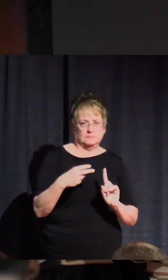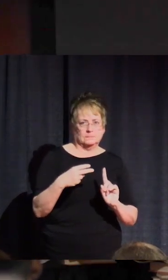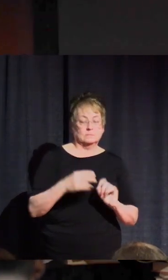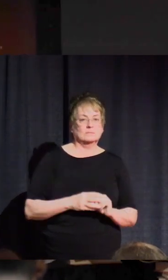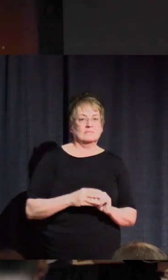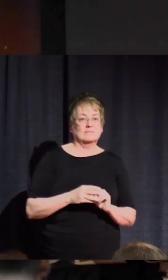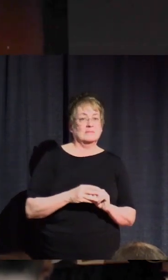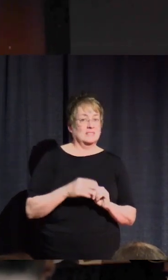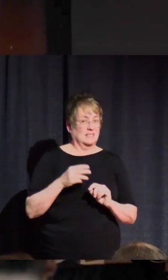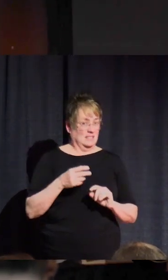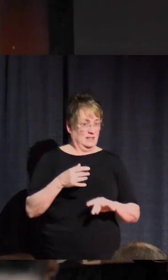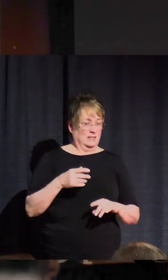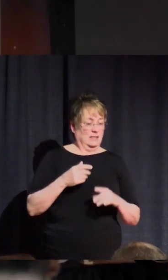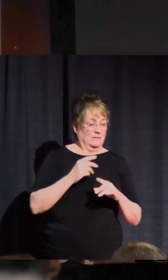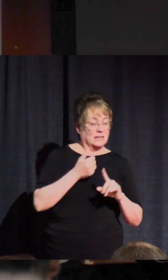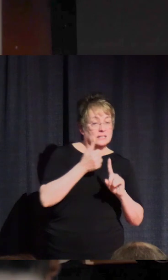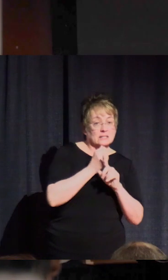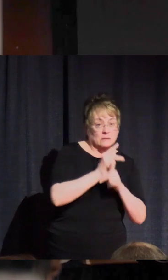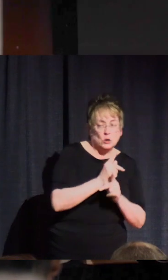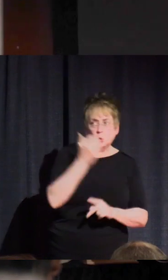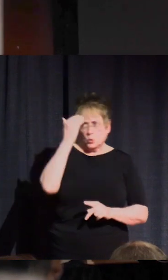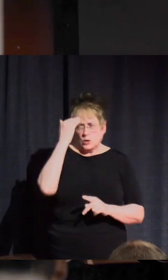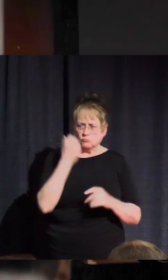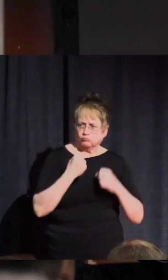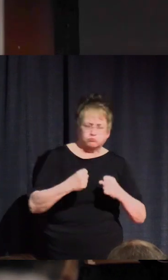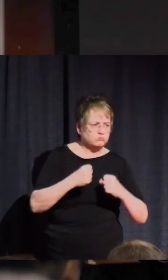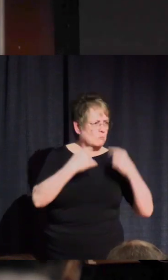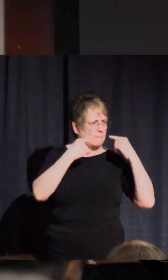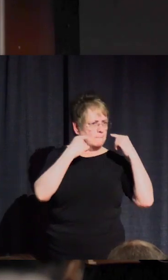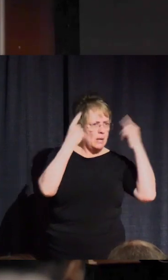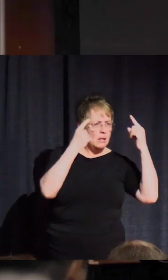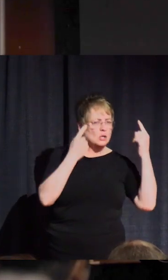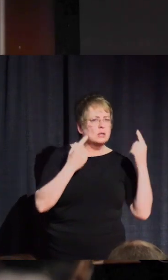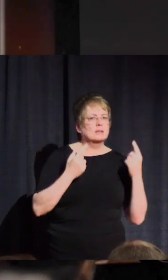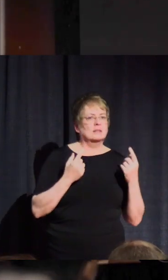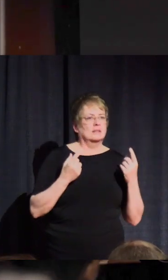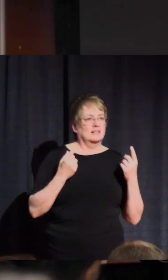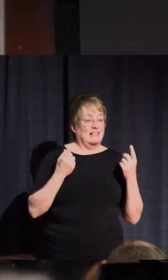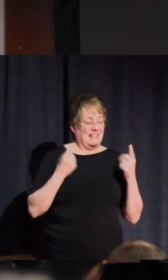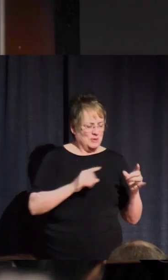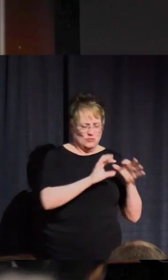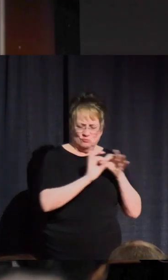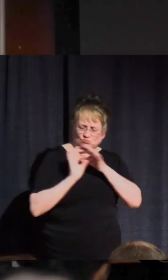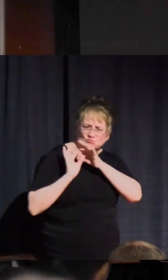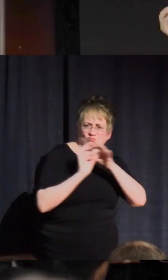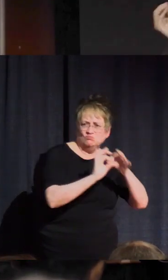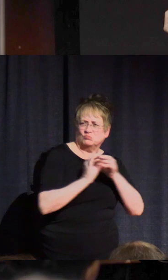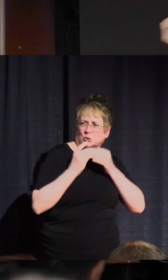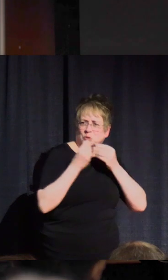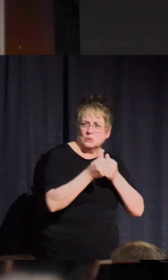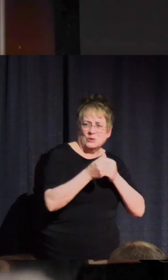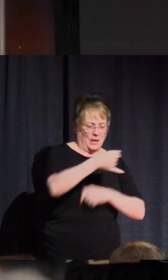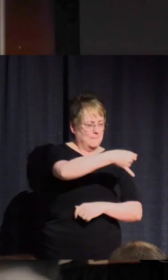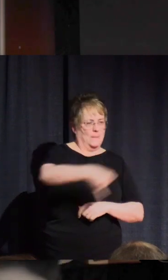When these two are strong, when self-care and awareness are working in tandem,